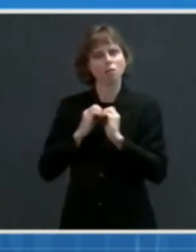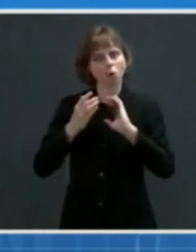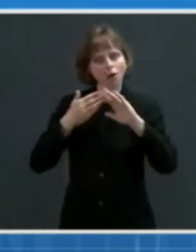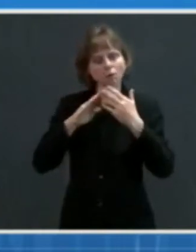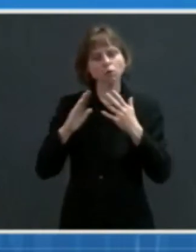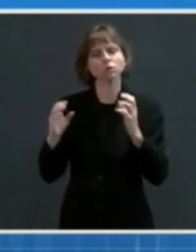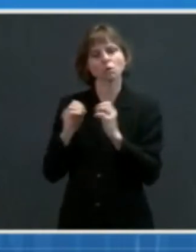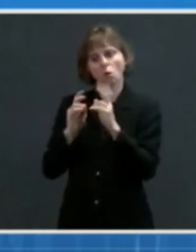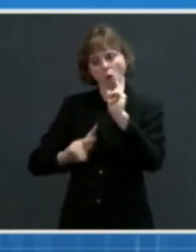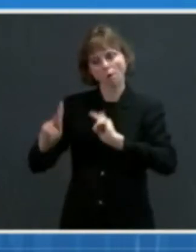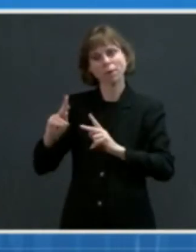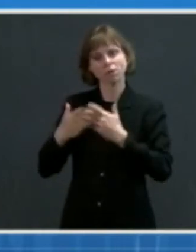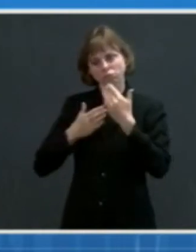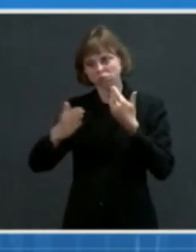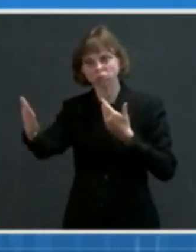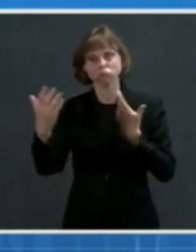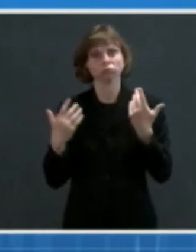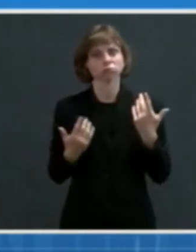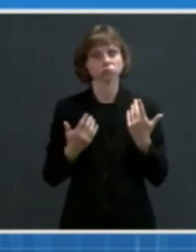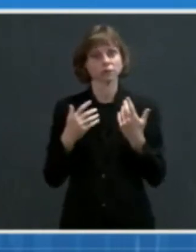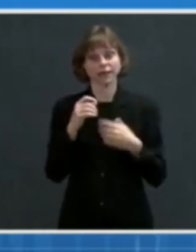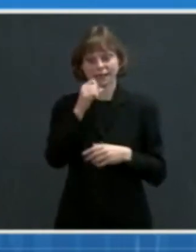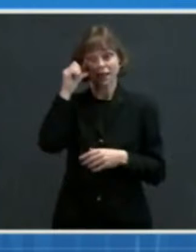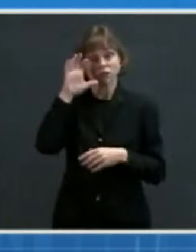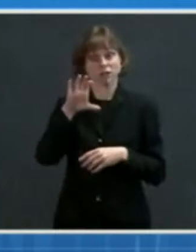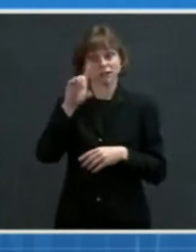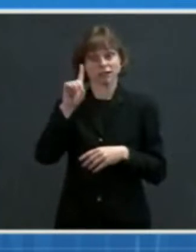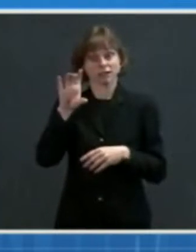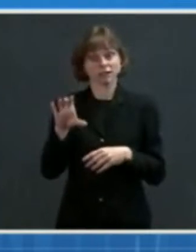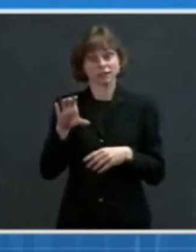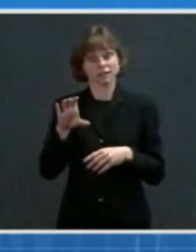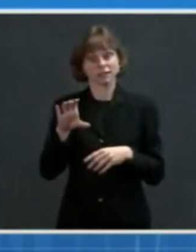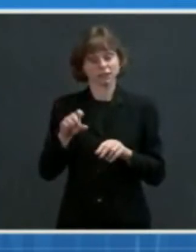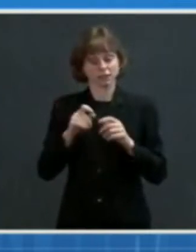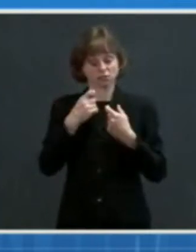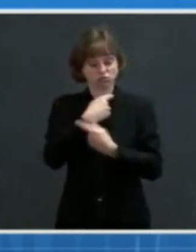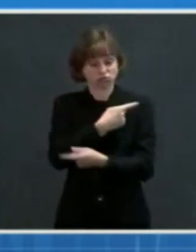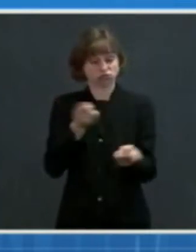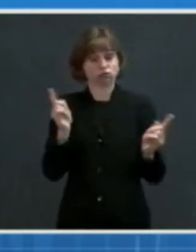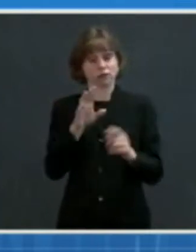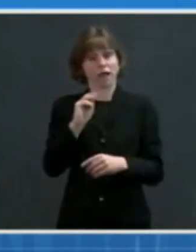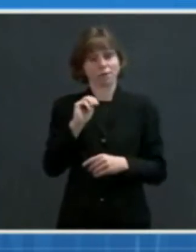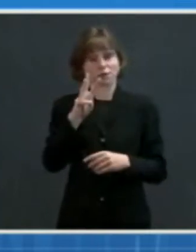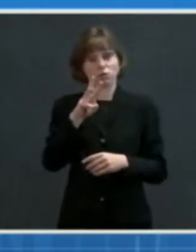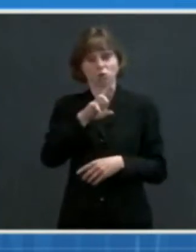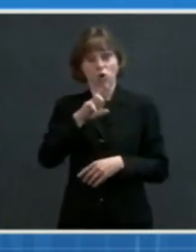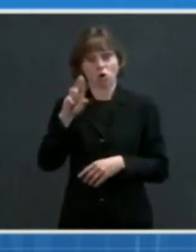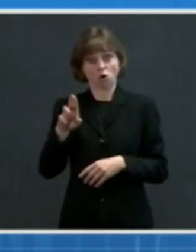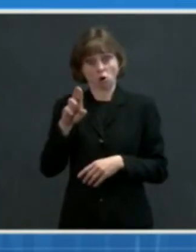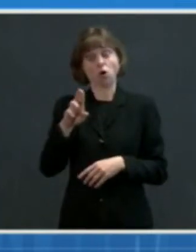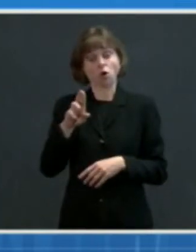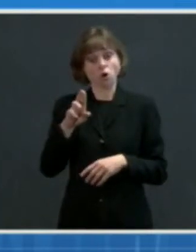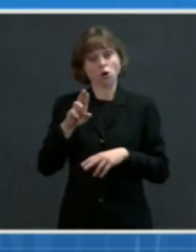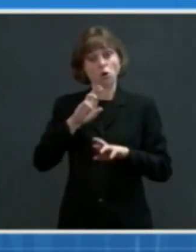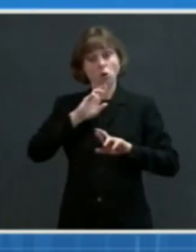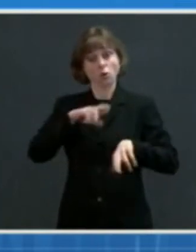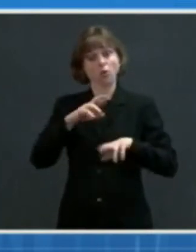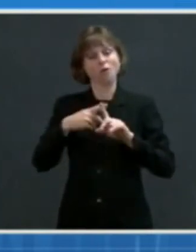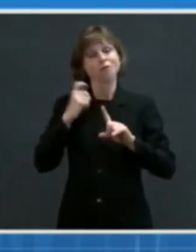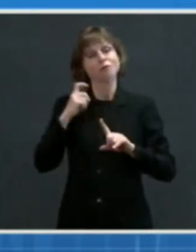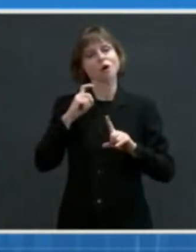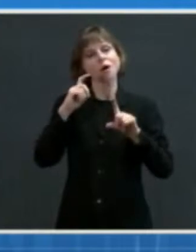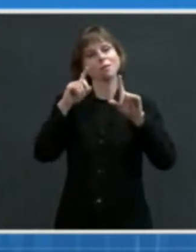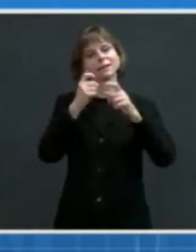forward. Yesterday, CDC released an MMWR article detailing the clinical trial data on the demonstrated safety